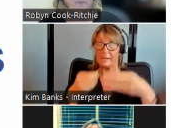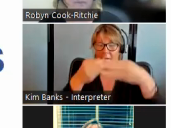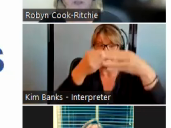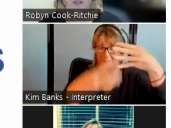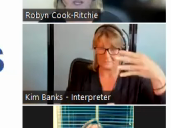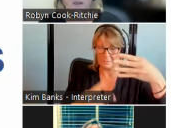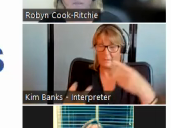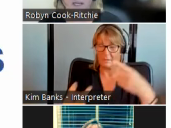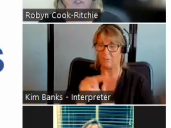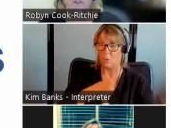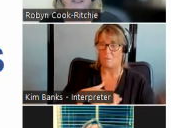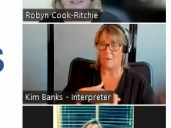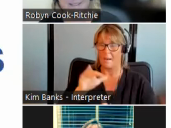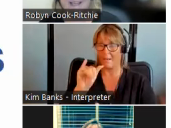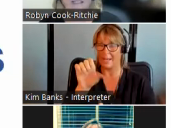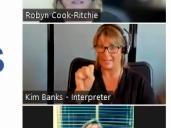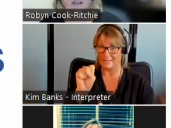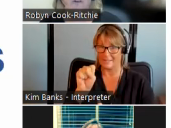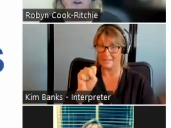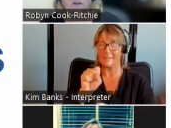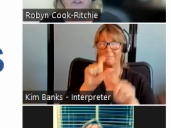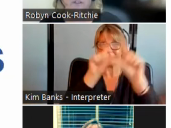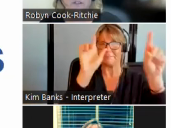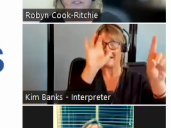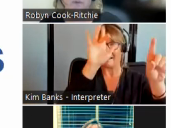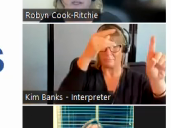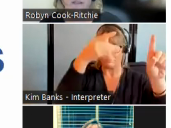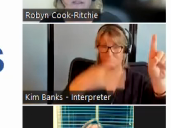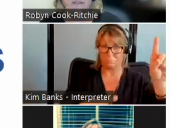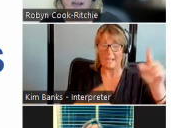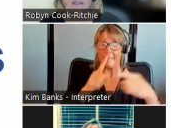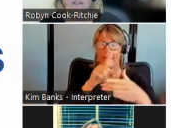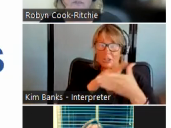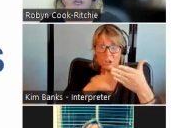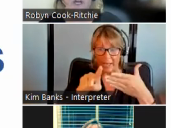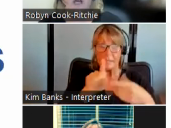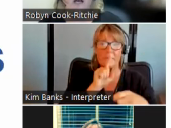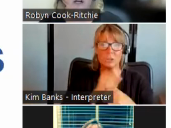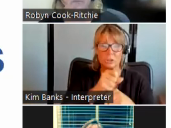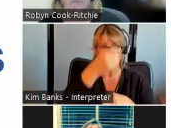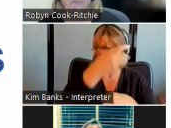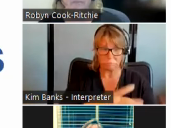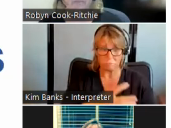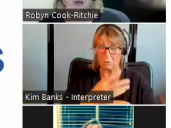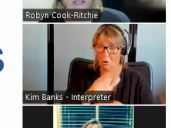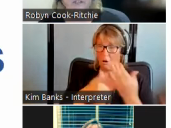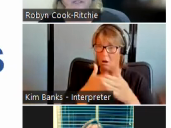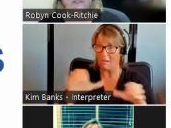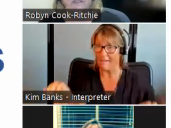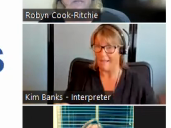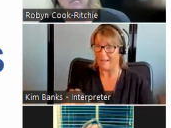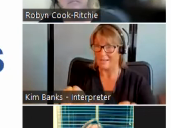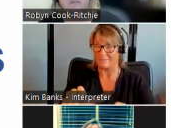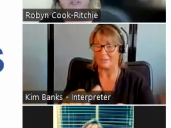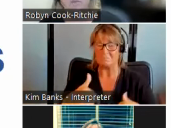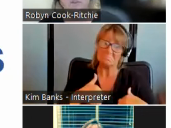dashboard and make sure that the status of all your service plans is active. I do